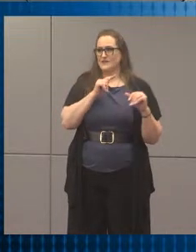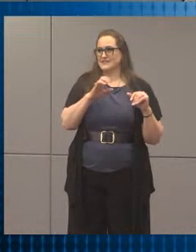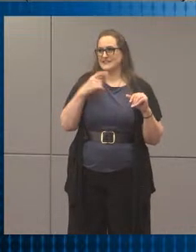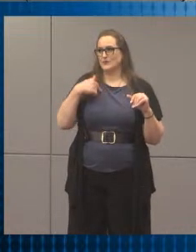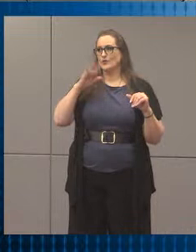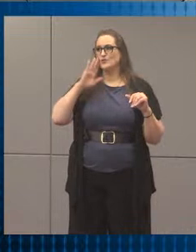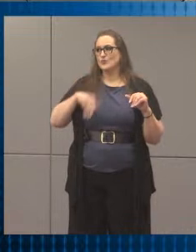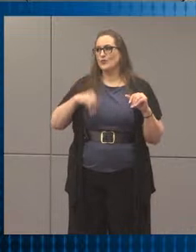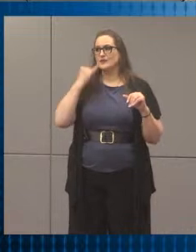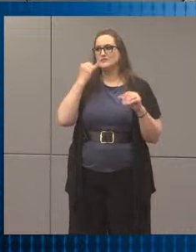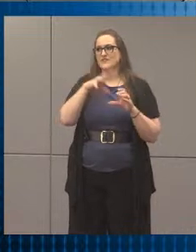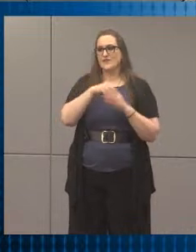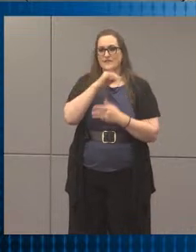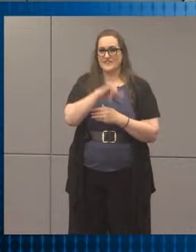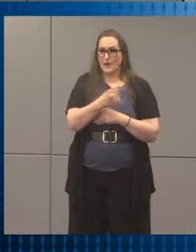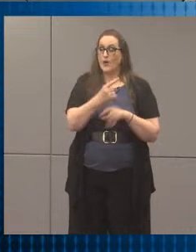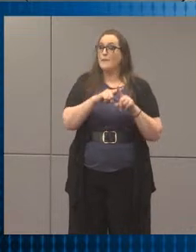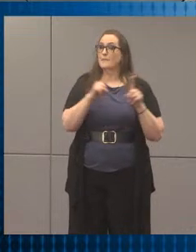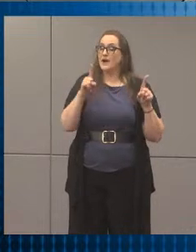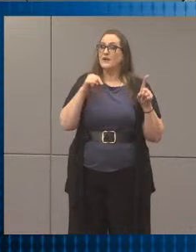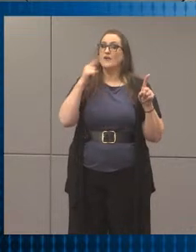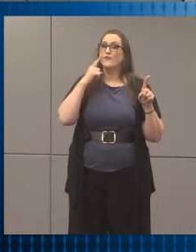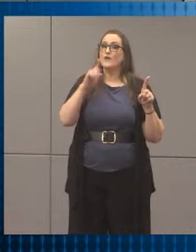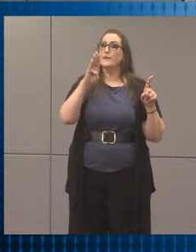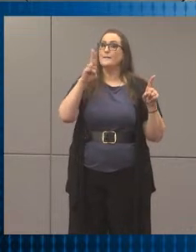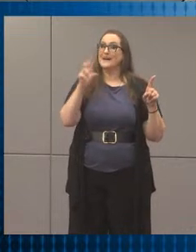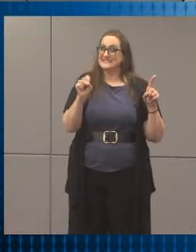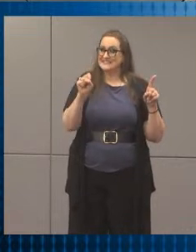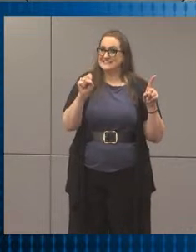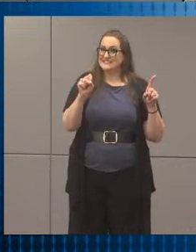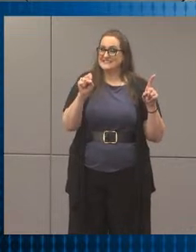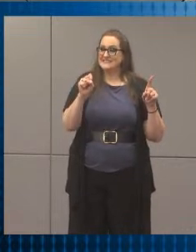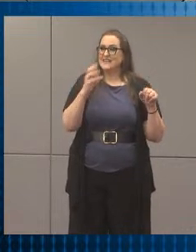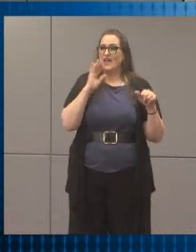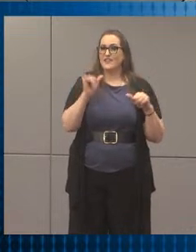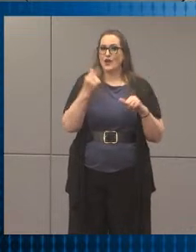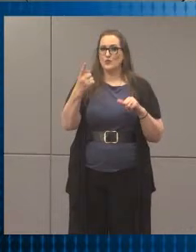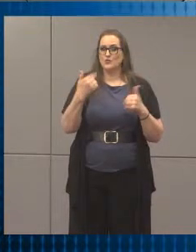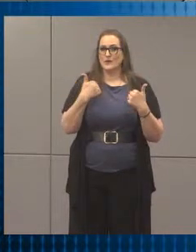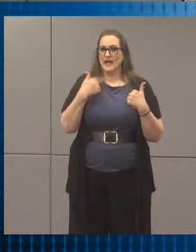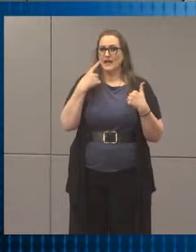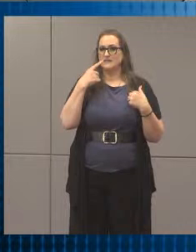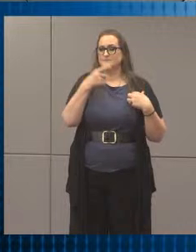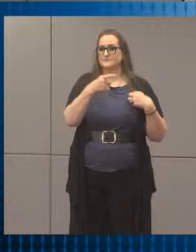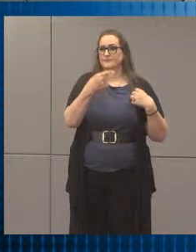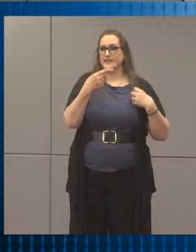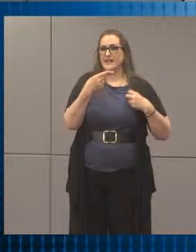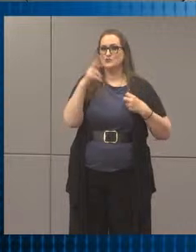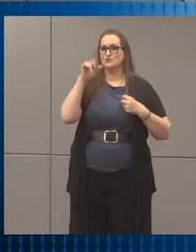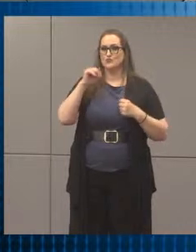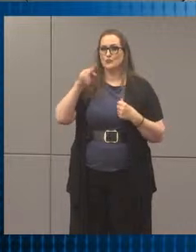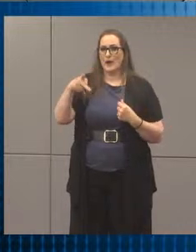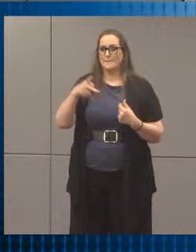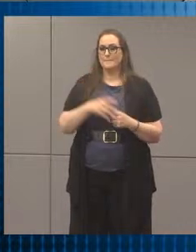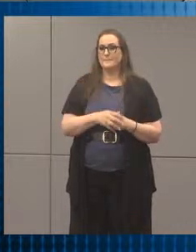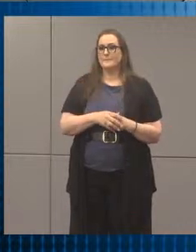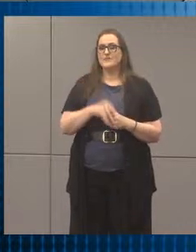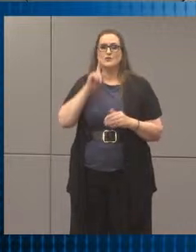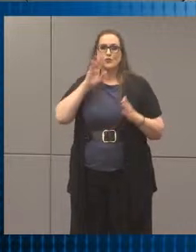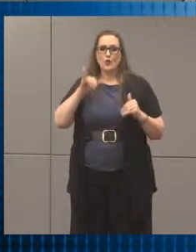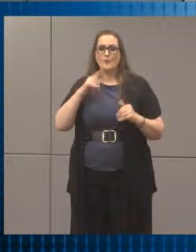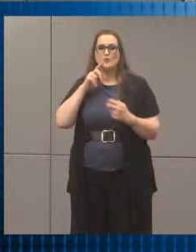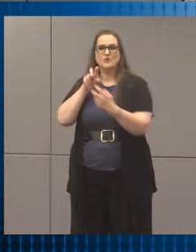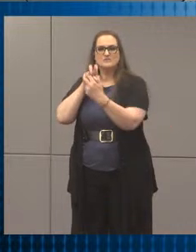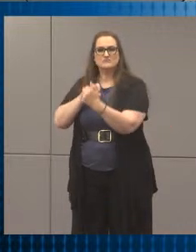that he was involved in that one. But as far as the buses and the other one that we had at the H-ramp. So we're hoping to talk to